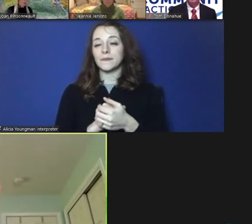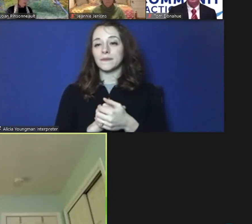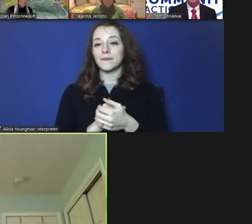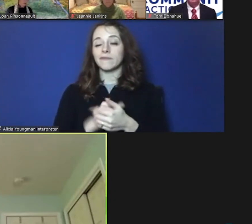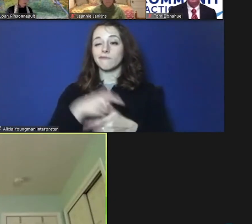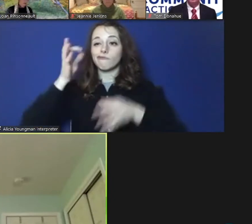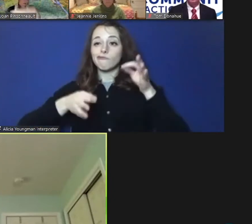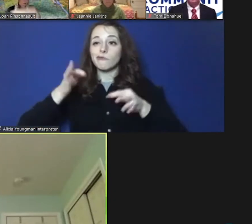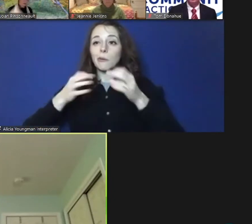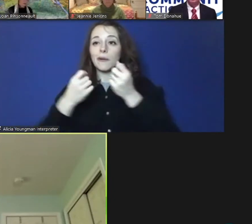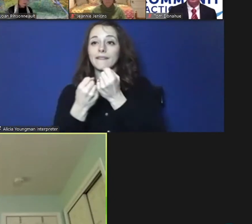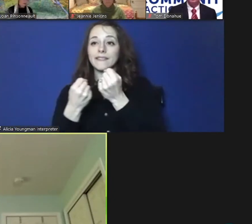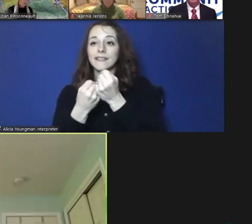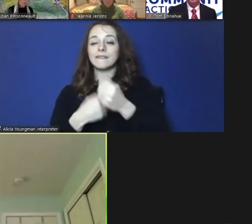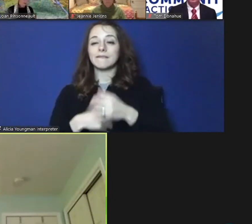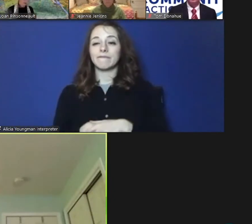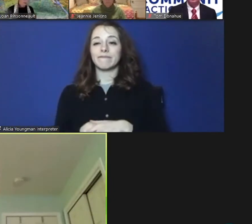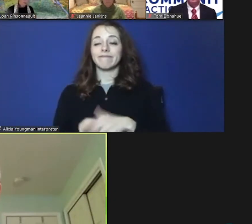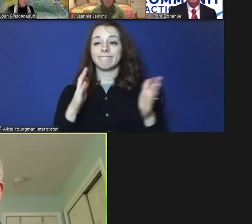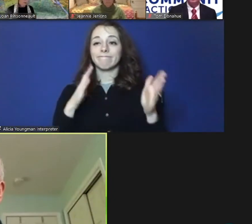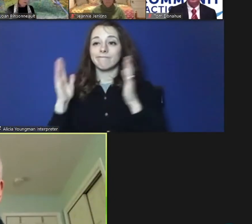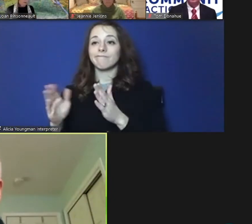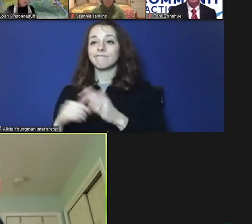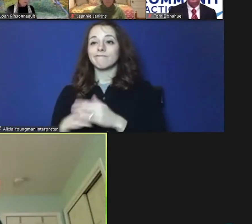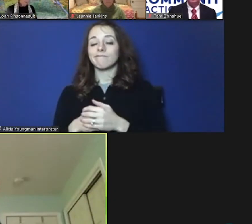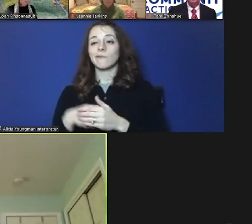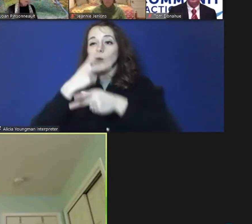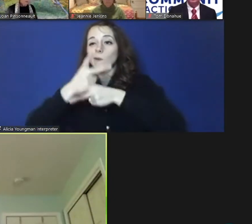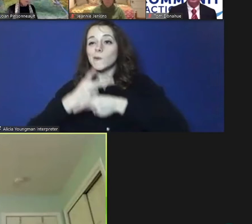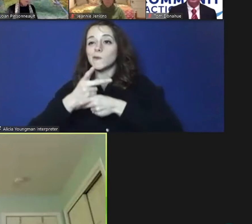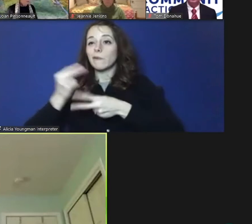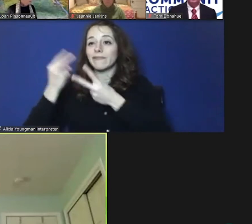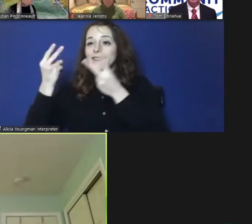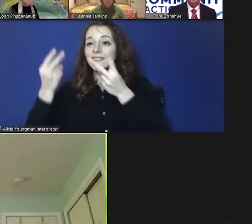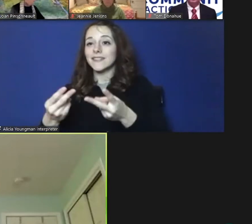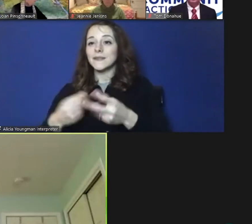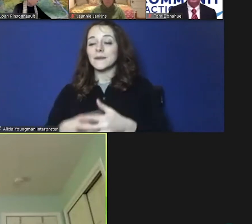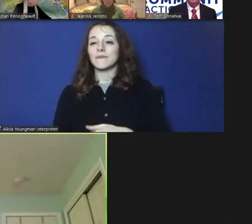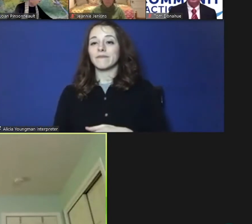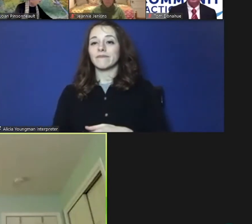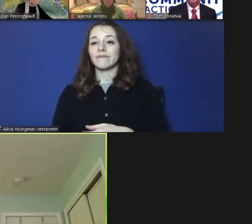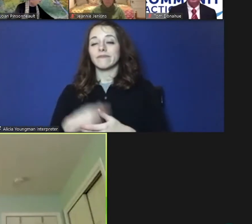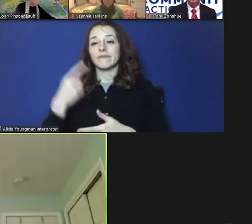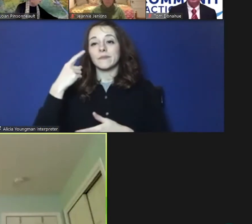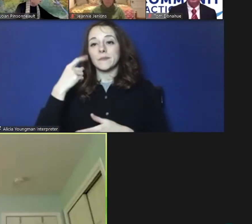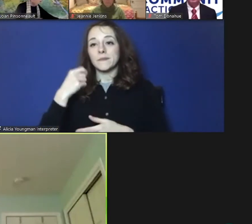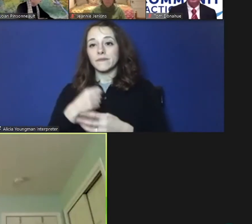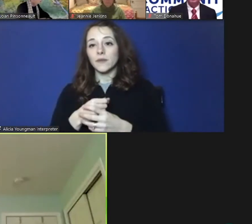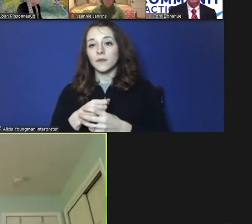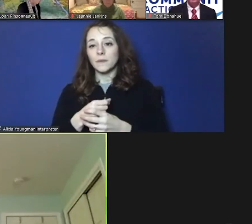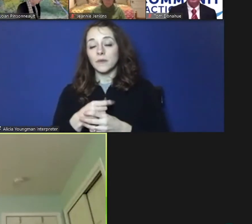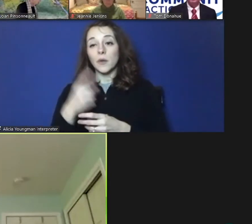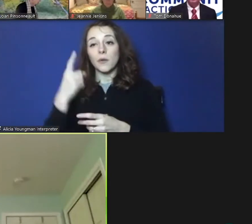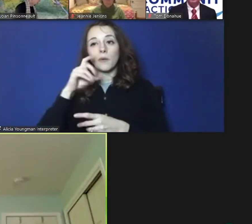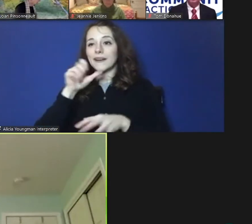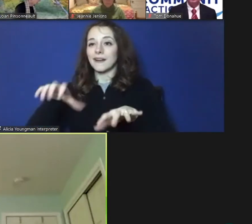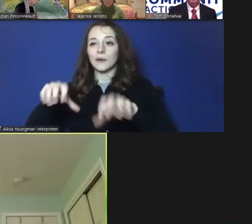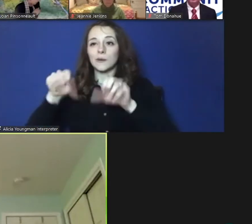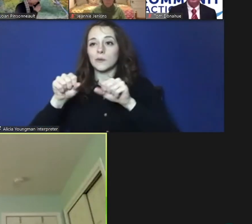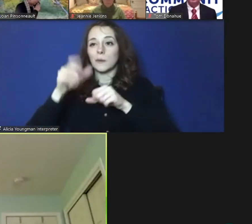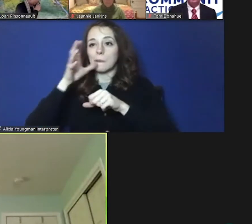court advocacy, supervised visitation for non-custodial